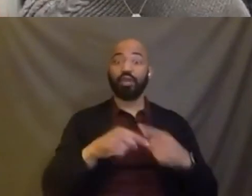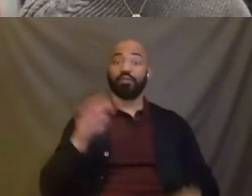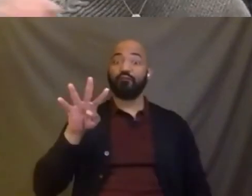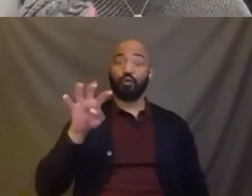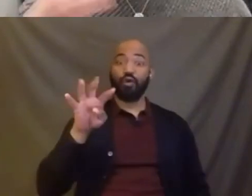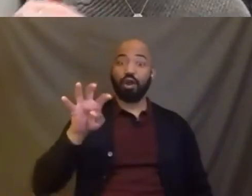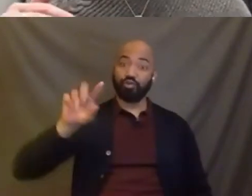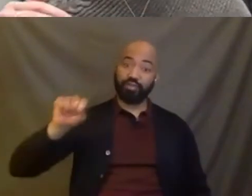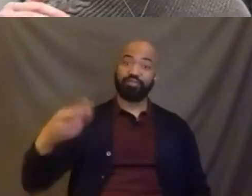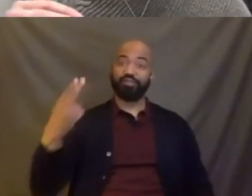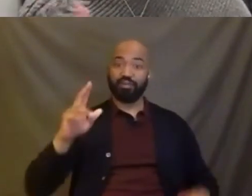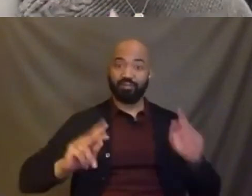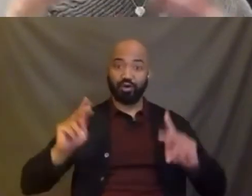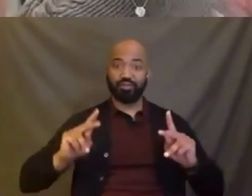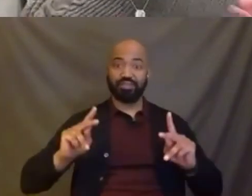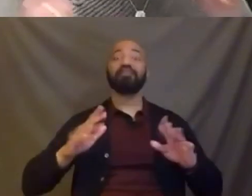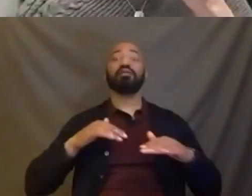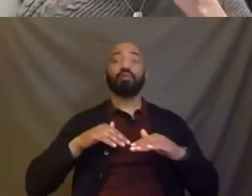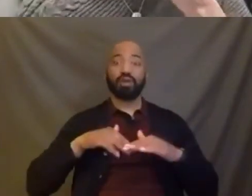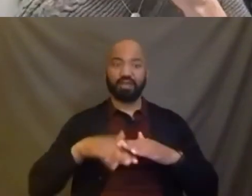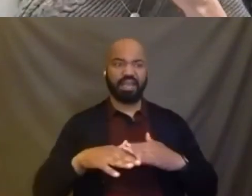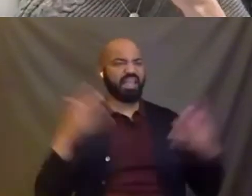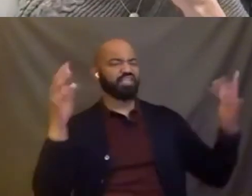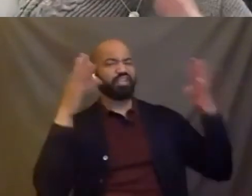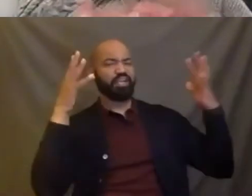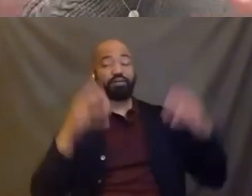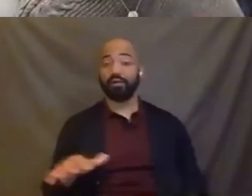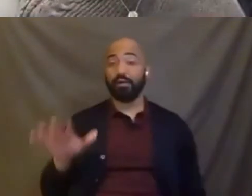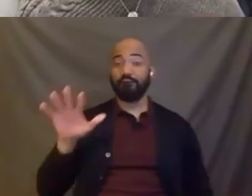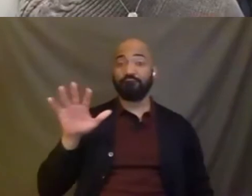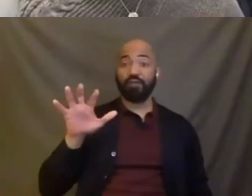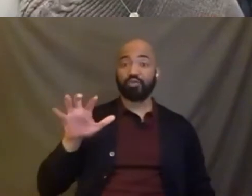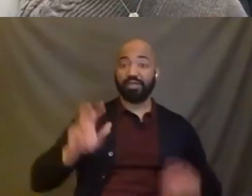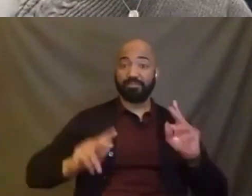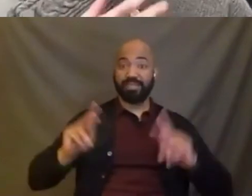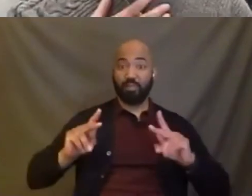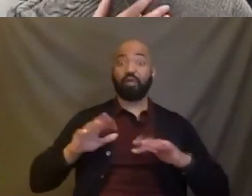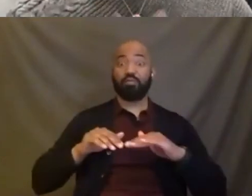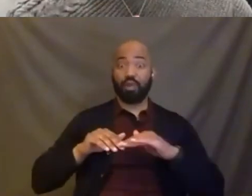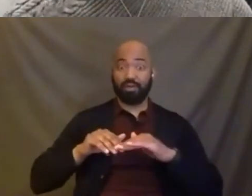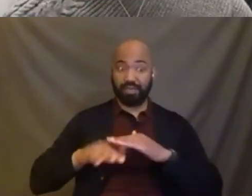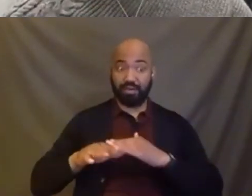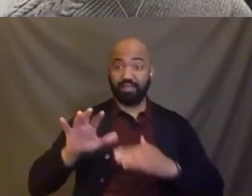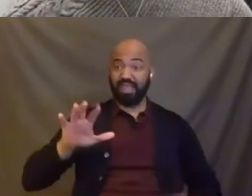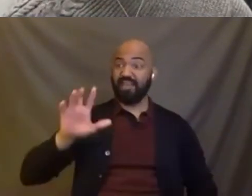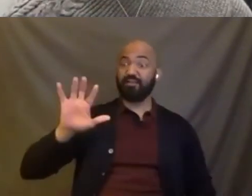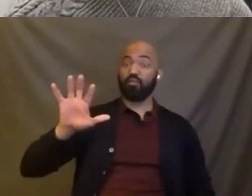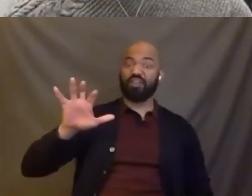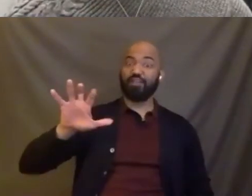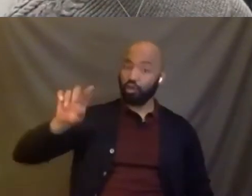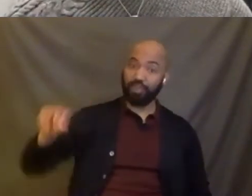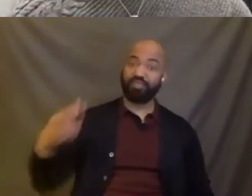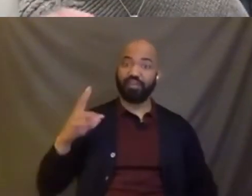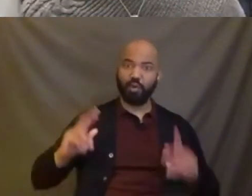everyone cheered. The 500th person, everyone cheered. So there was a real community sense to it. I know when I went to go get my vaccine, I asked